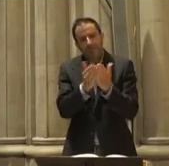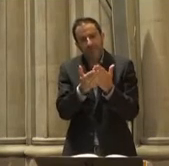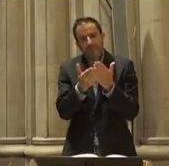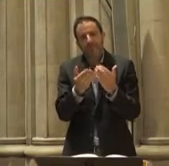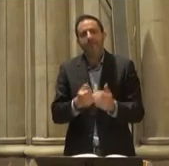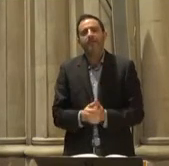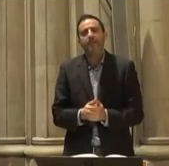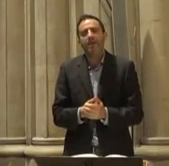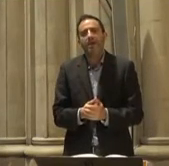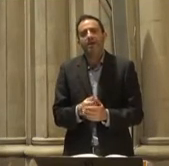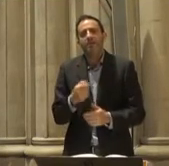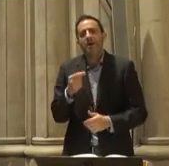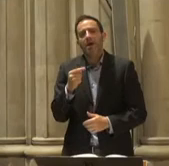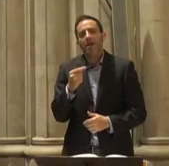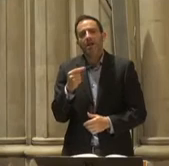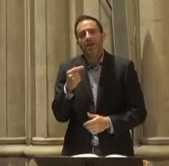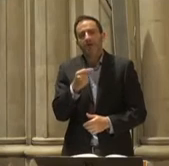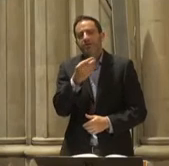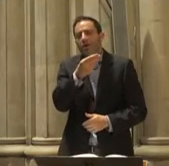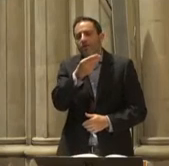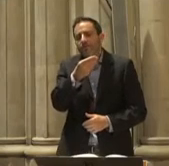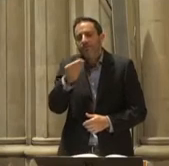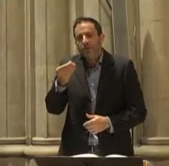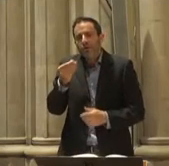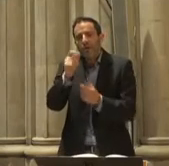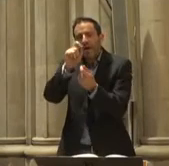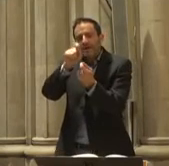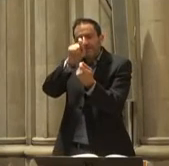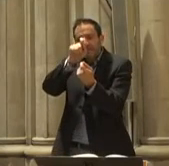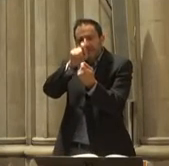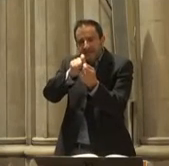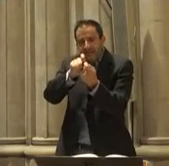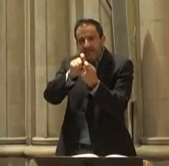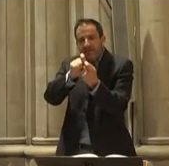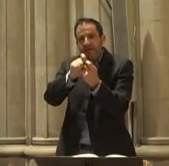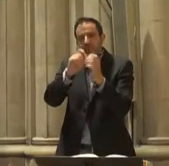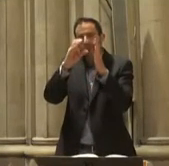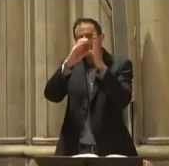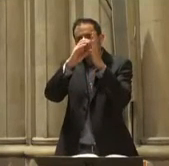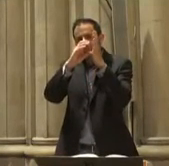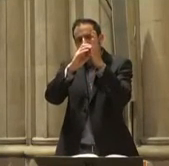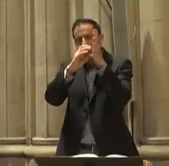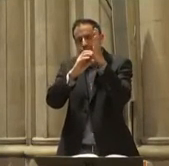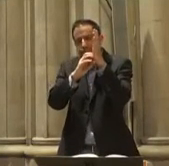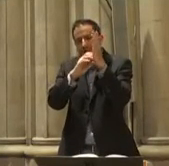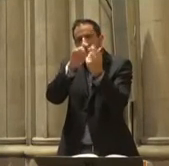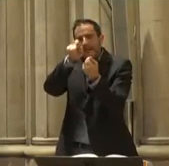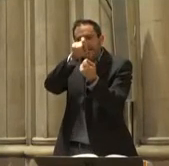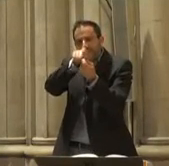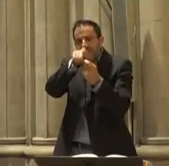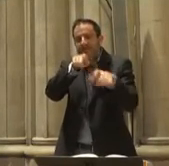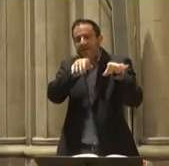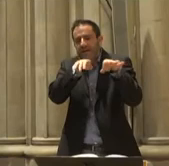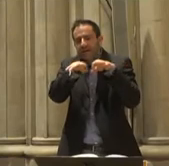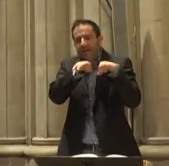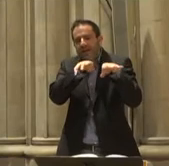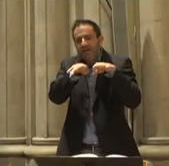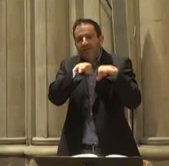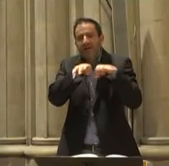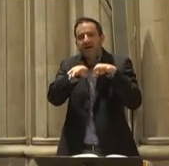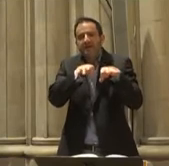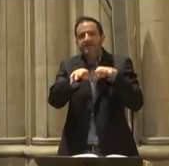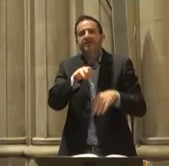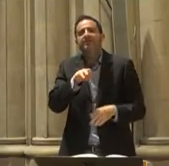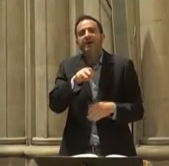Yet there are few, if any, specific passages that explicitly define it and